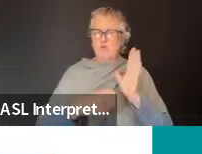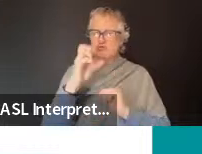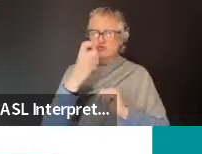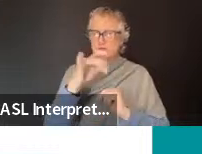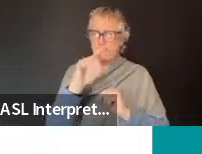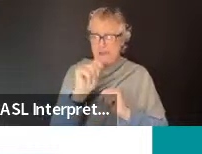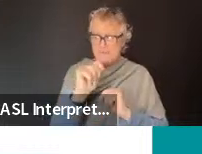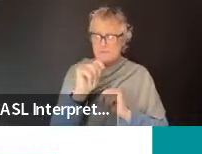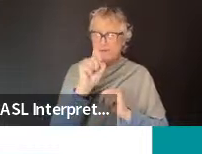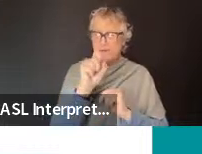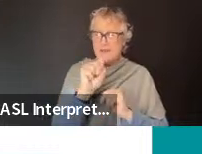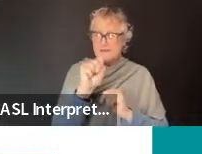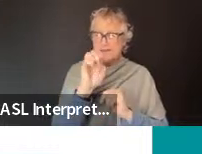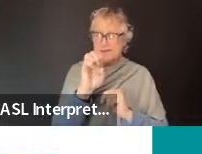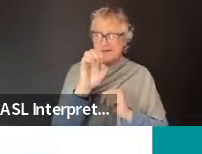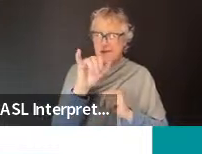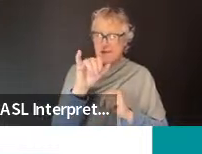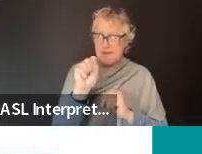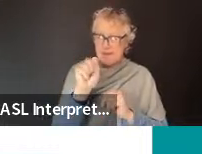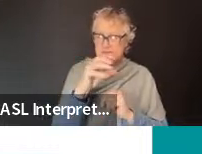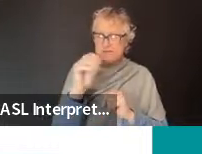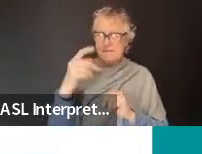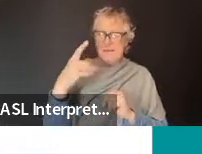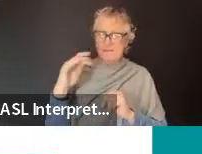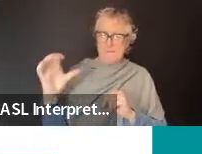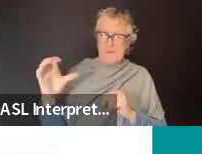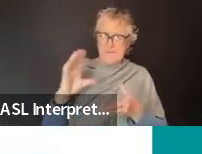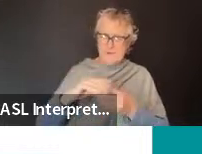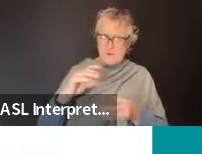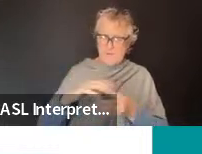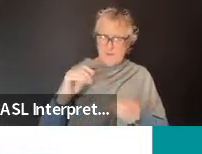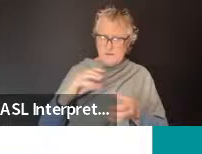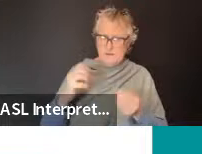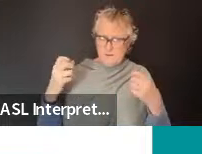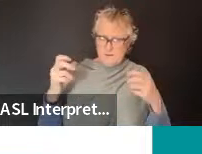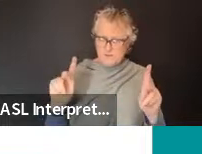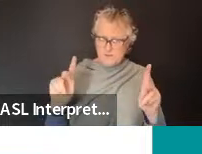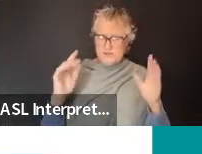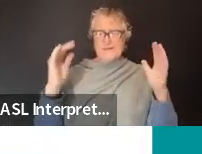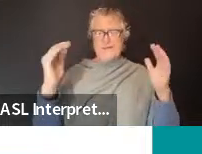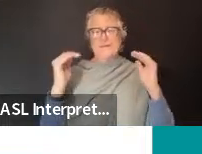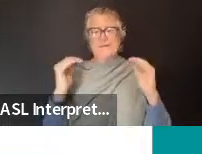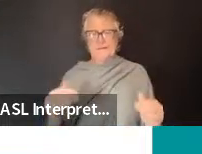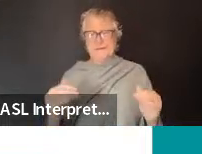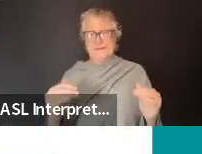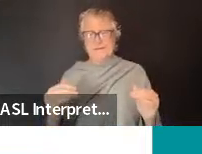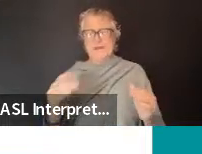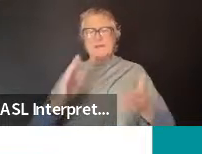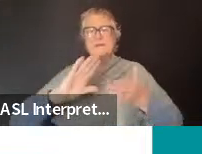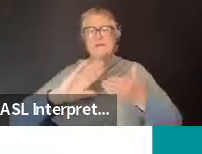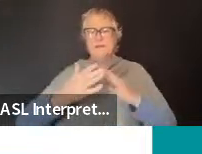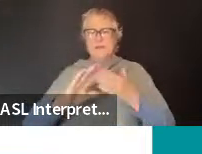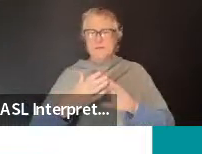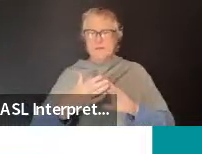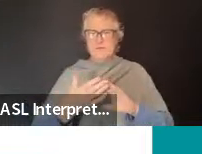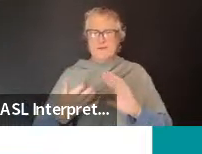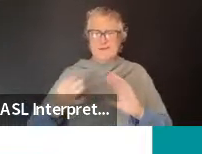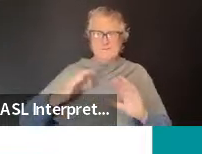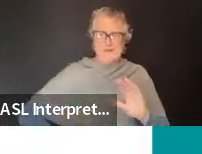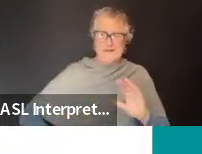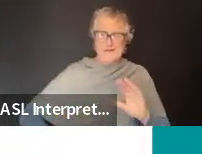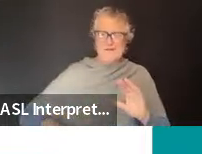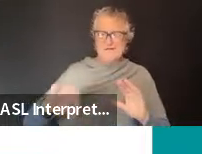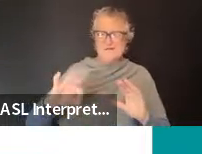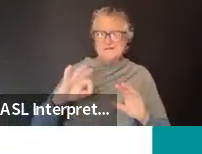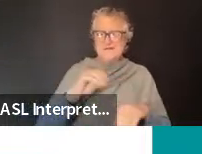a report from the Community Benefits Advisory Group. Public comment will be around 11:10 to 11:25,